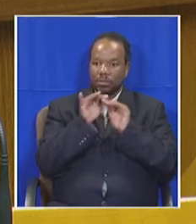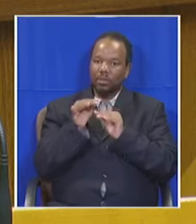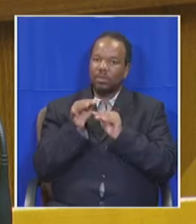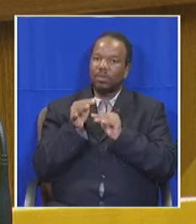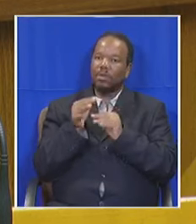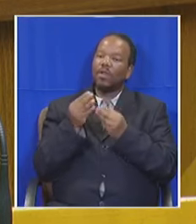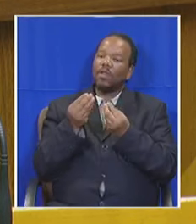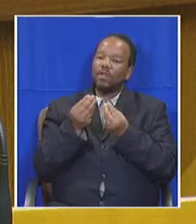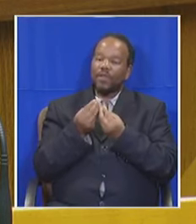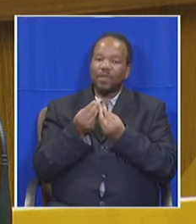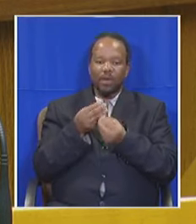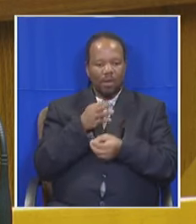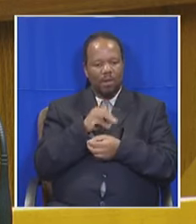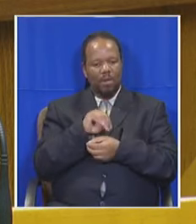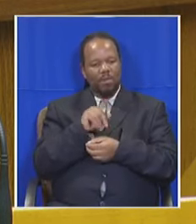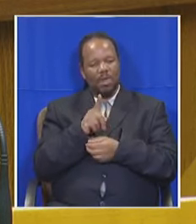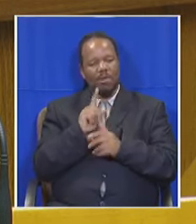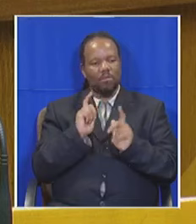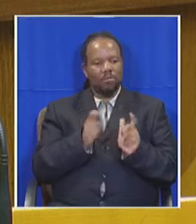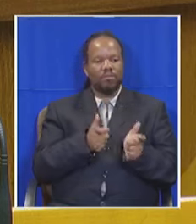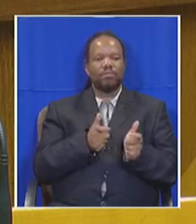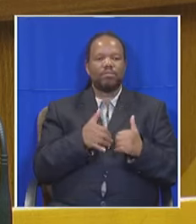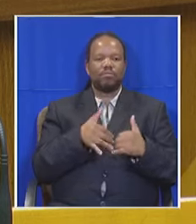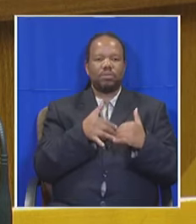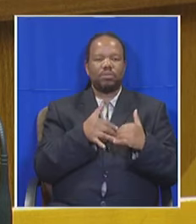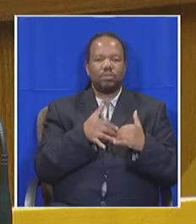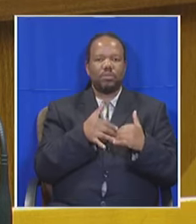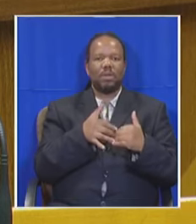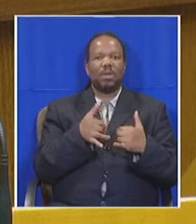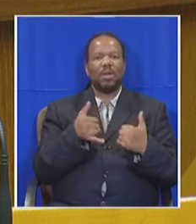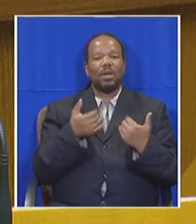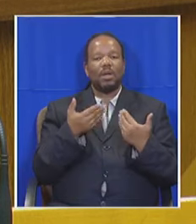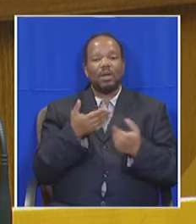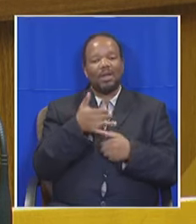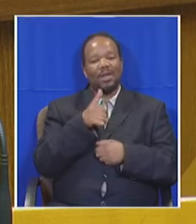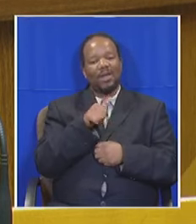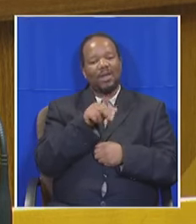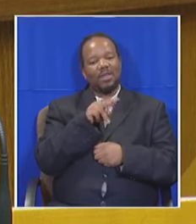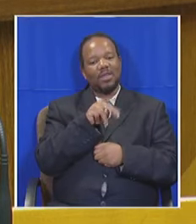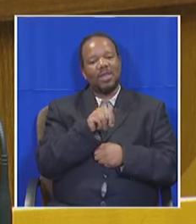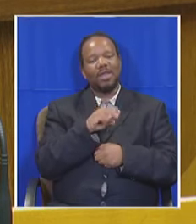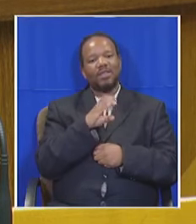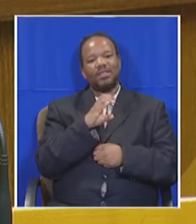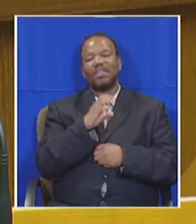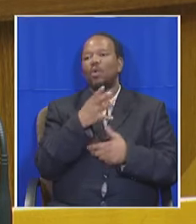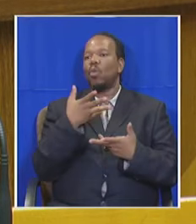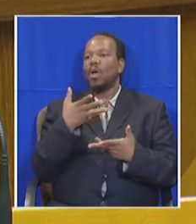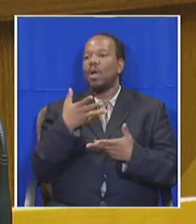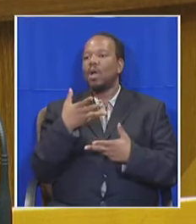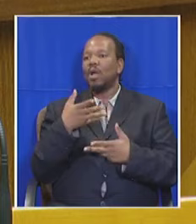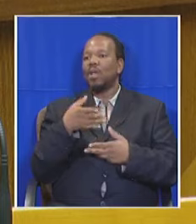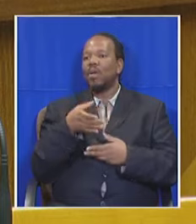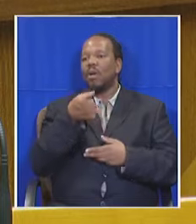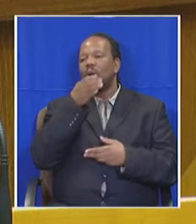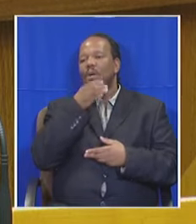closer. While the ANC leaders were busy drinking beer in Lusaka